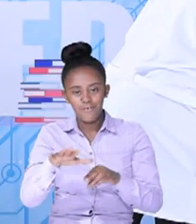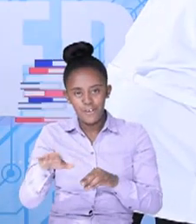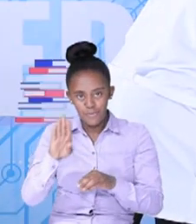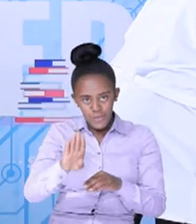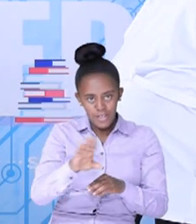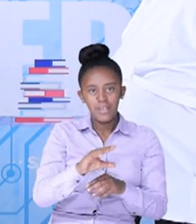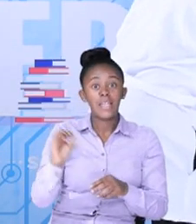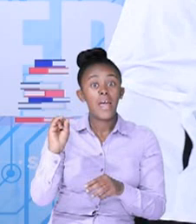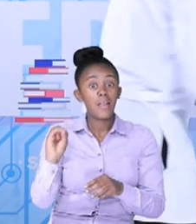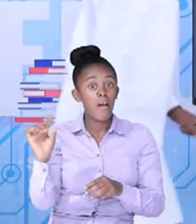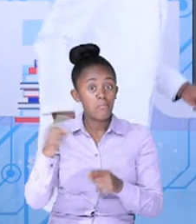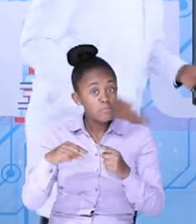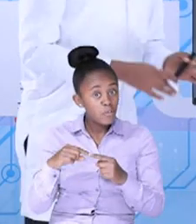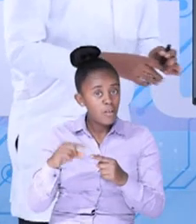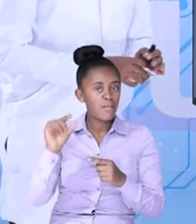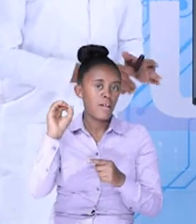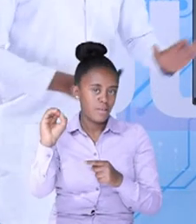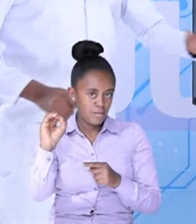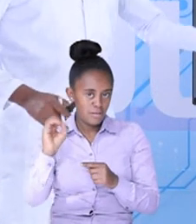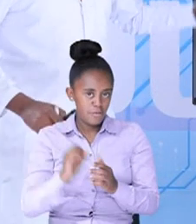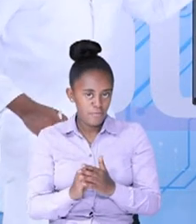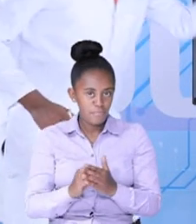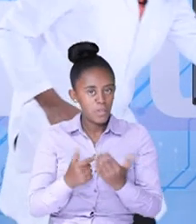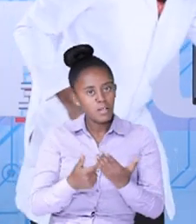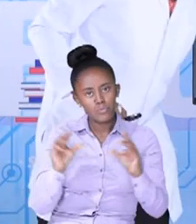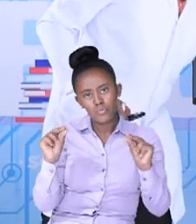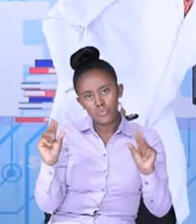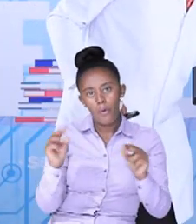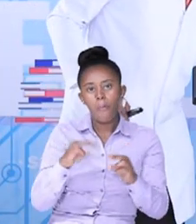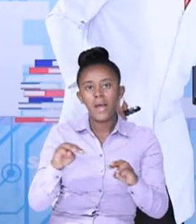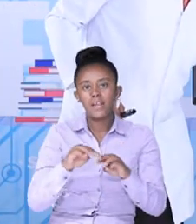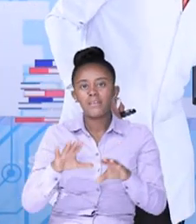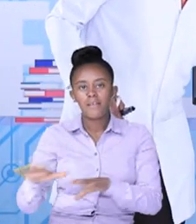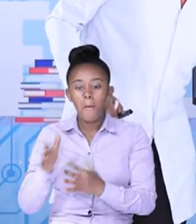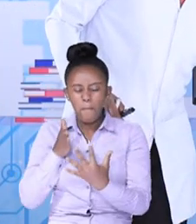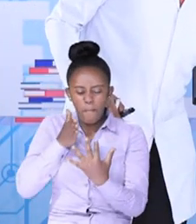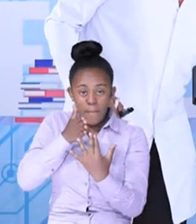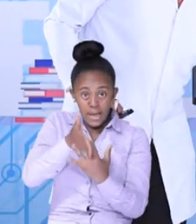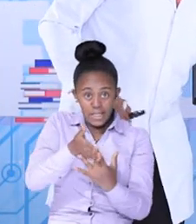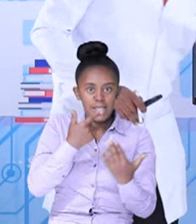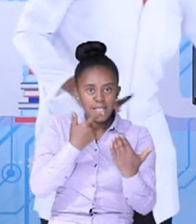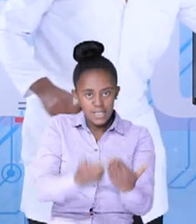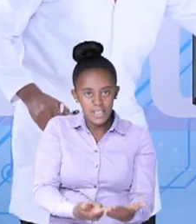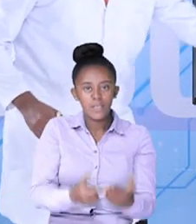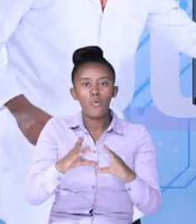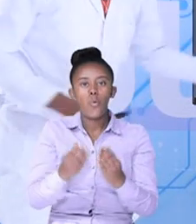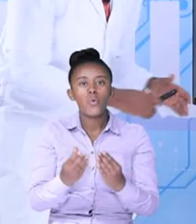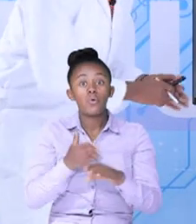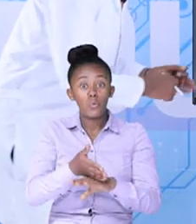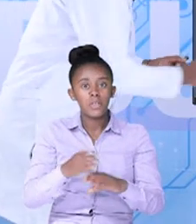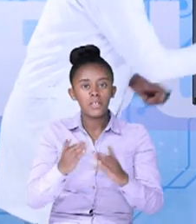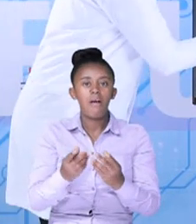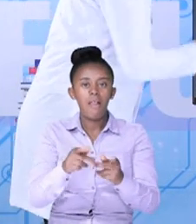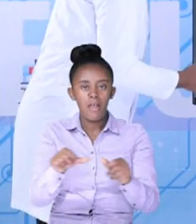becomes 90. So in this case, there is no magnetic field which penetrates this given cross-sectional area. The magnetic flux is